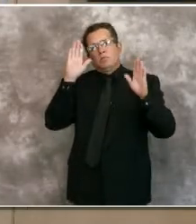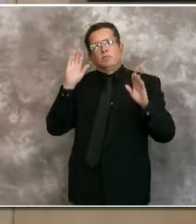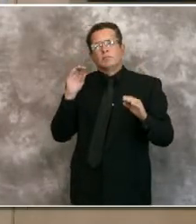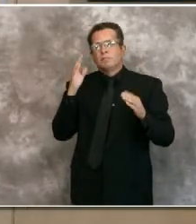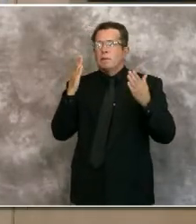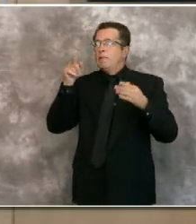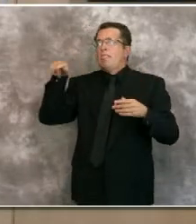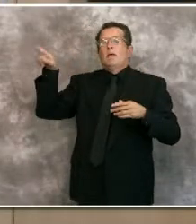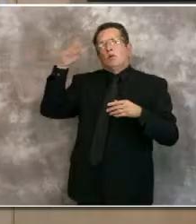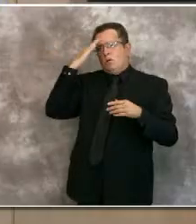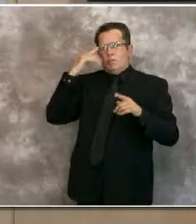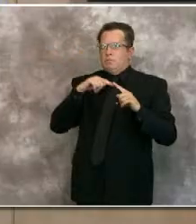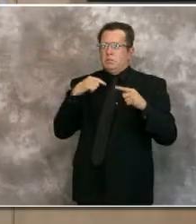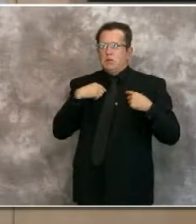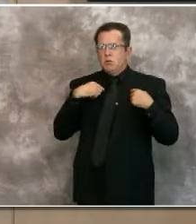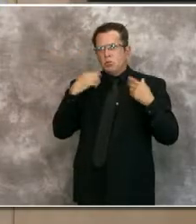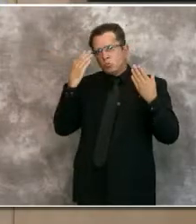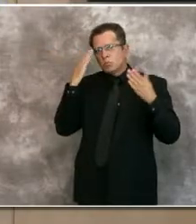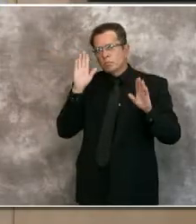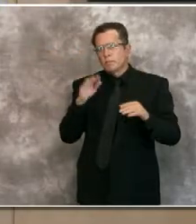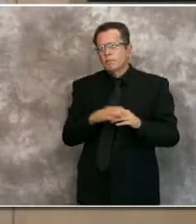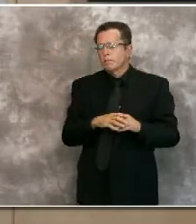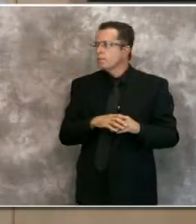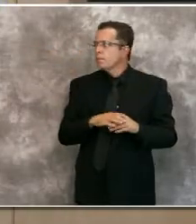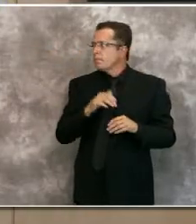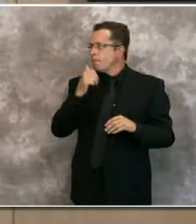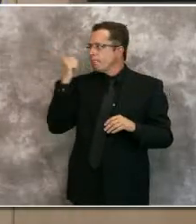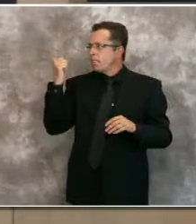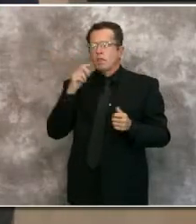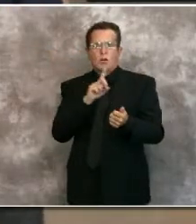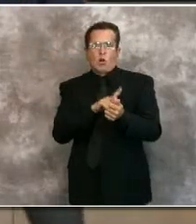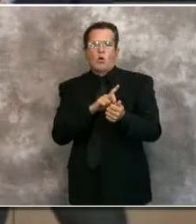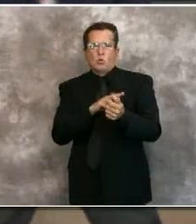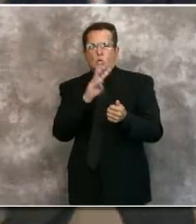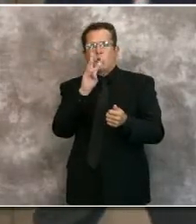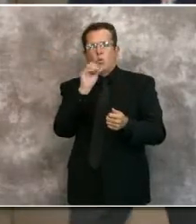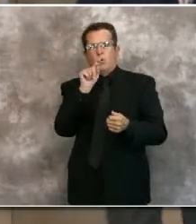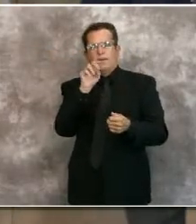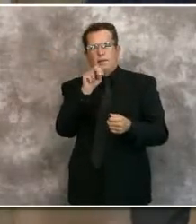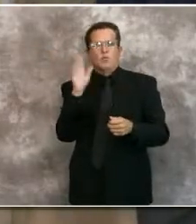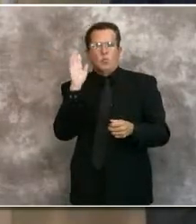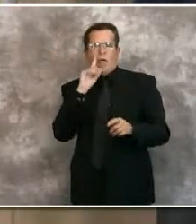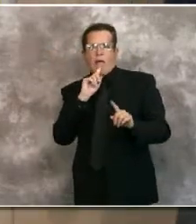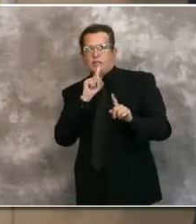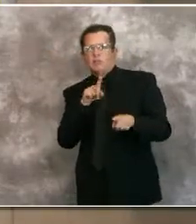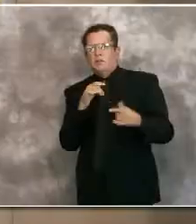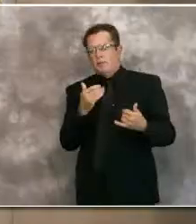I'm sorry.